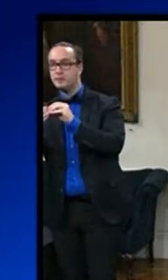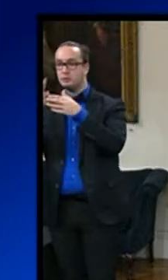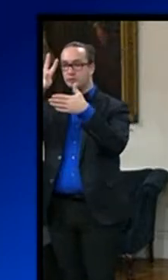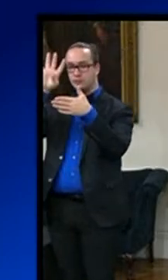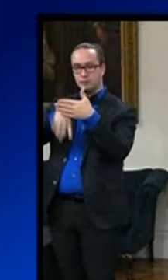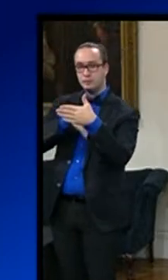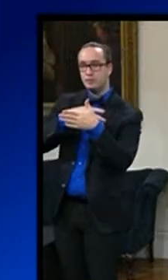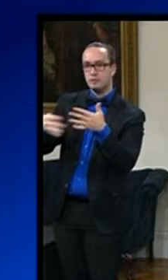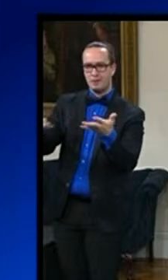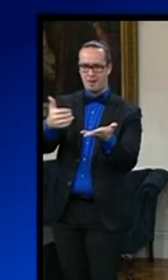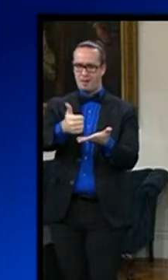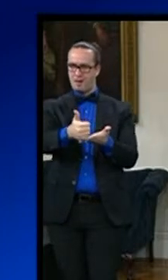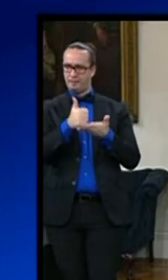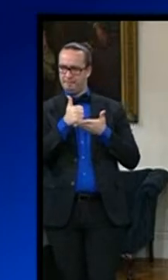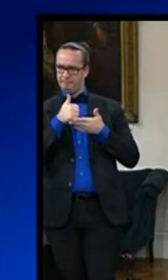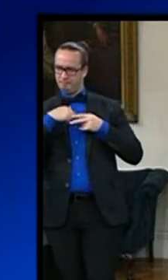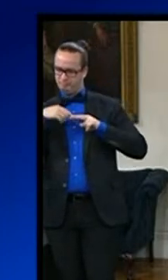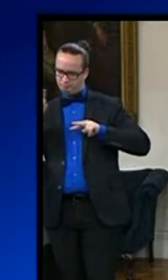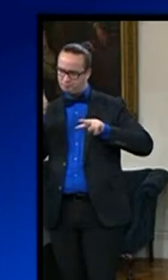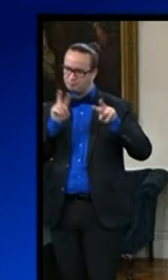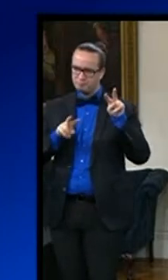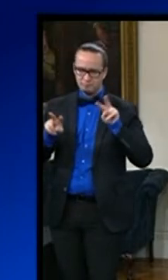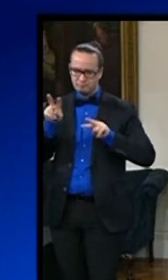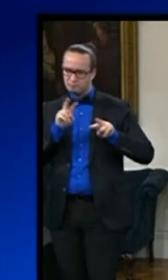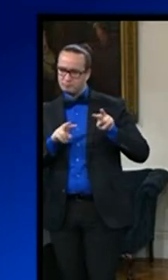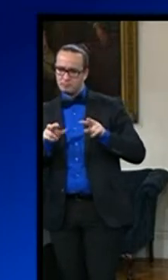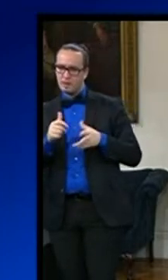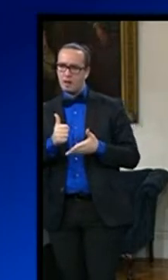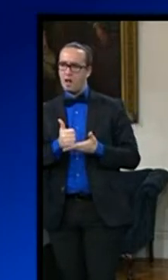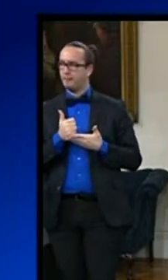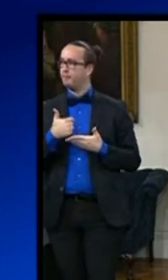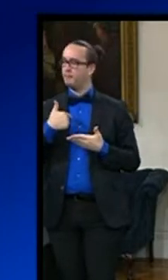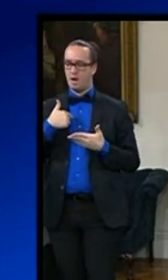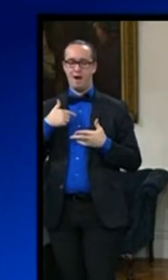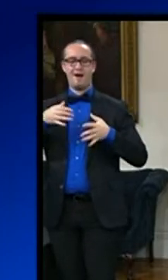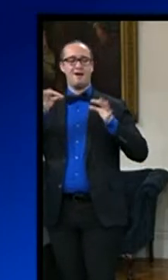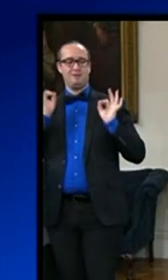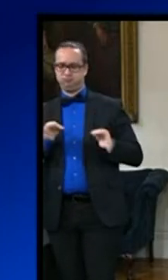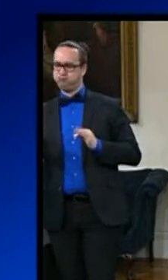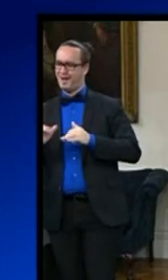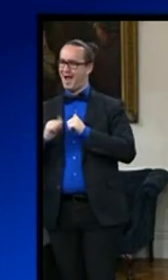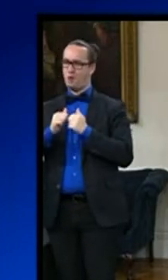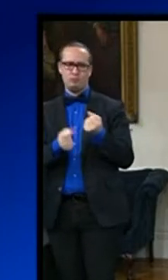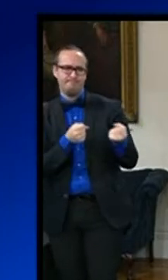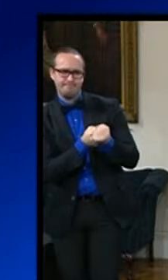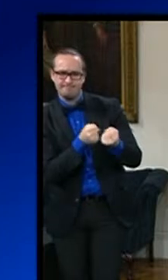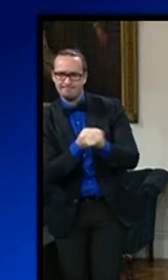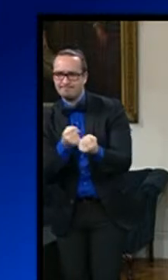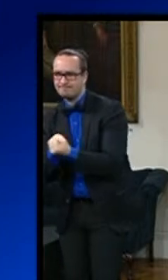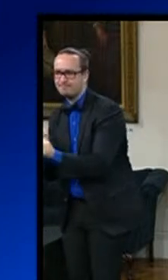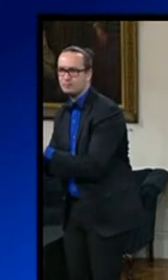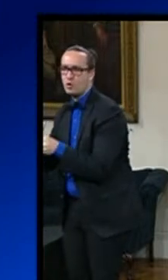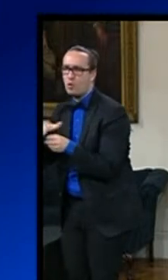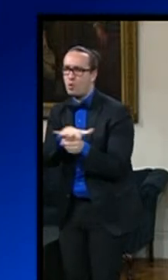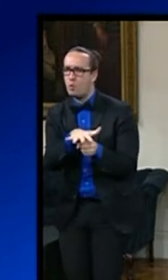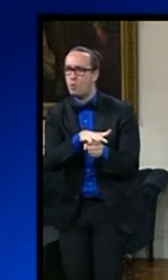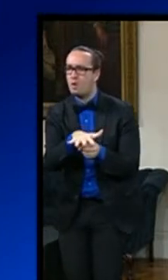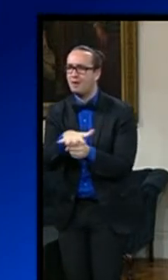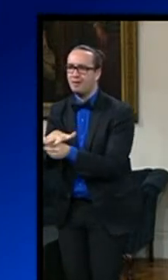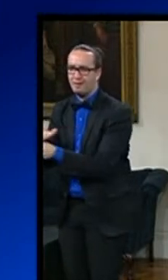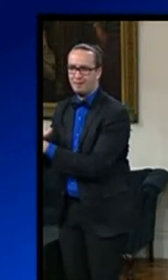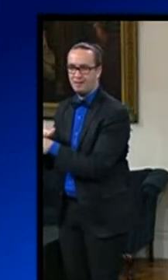departments and community organizations and private partners, and coordinate to ensure that we are meeting their